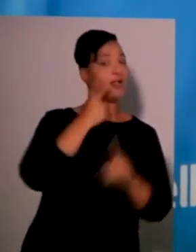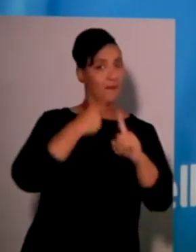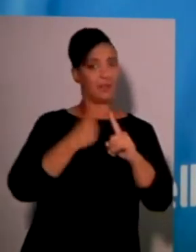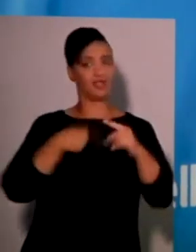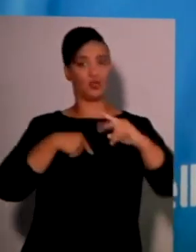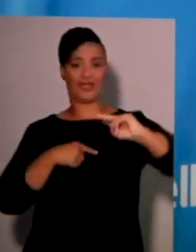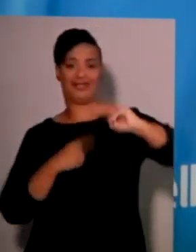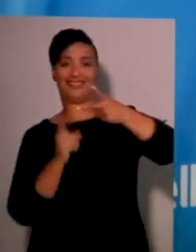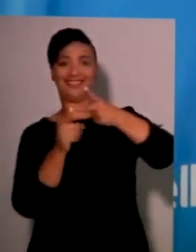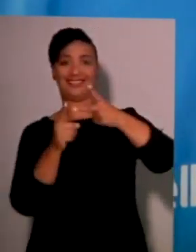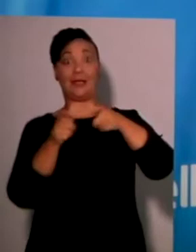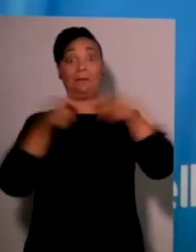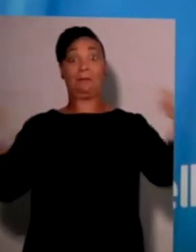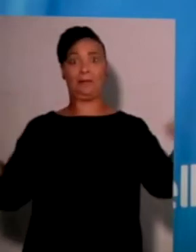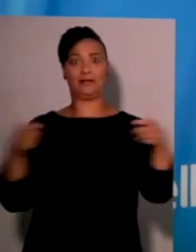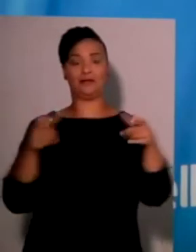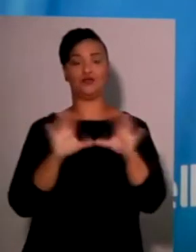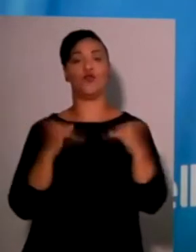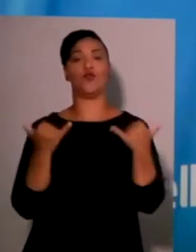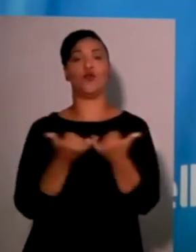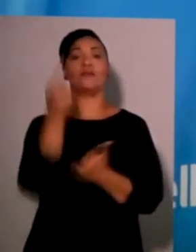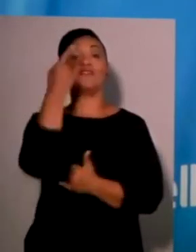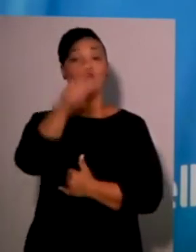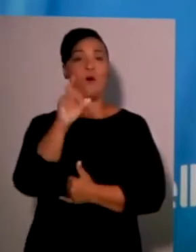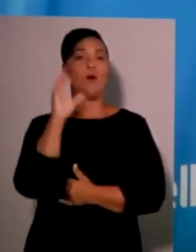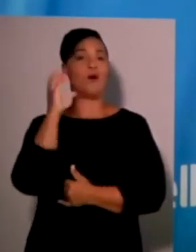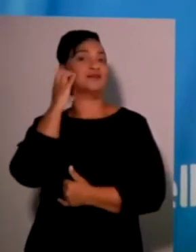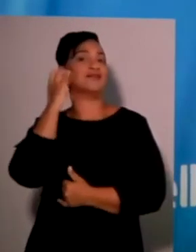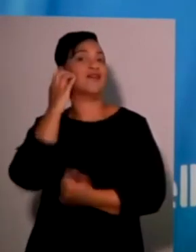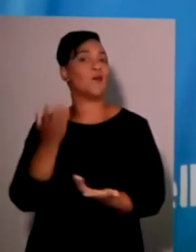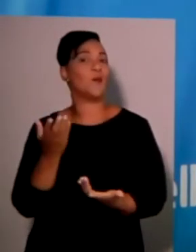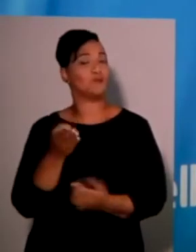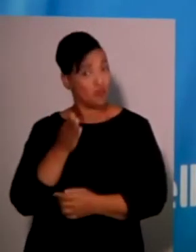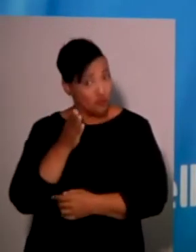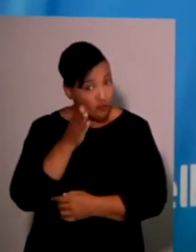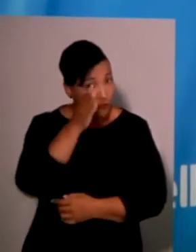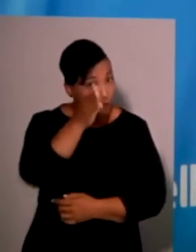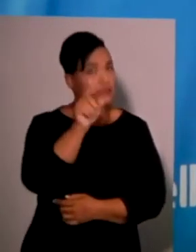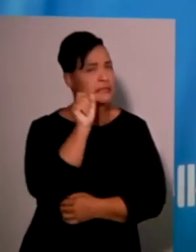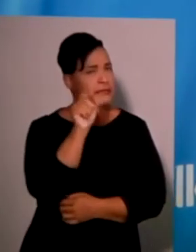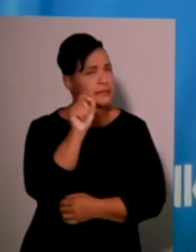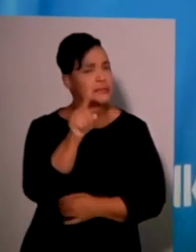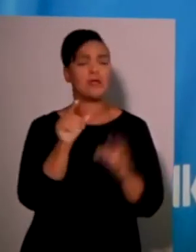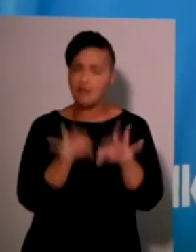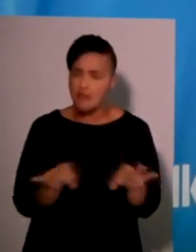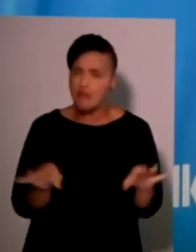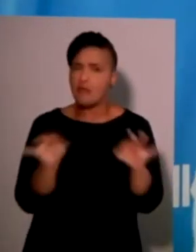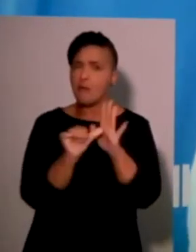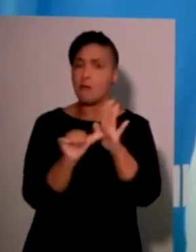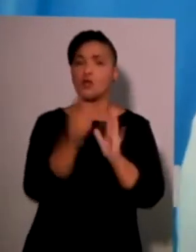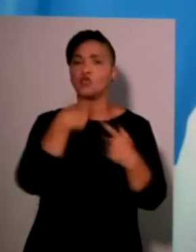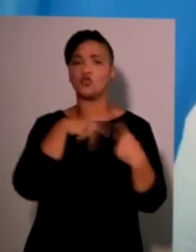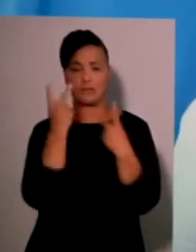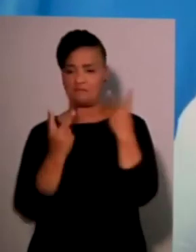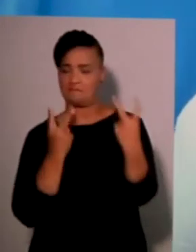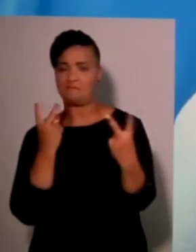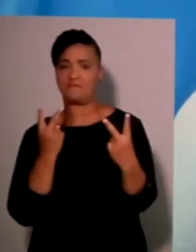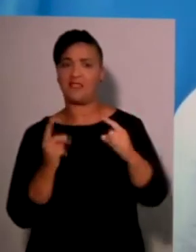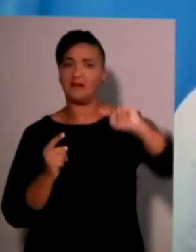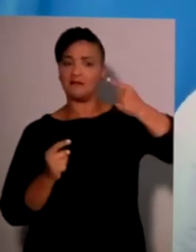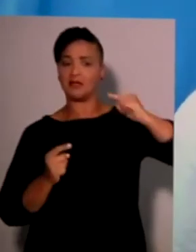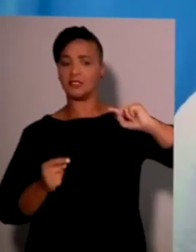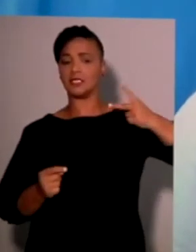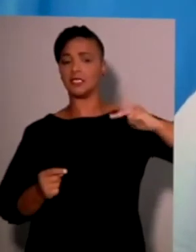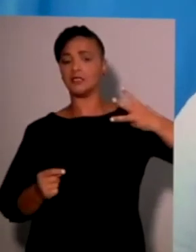market. And in the future, actually, we think that's going to be a very, very important metric to look at in terms of, in